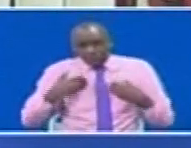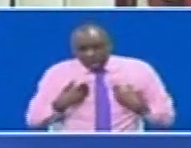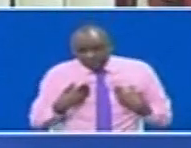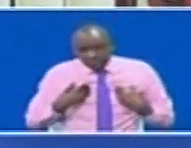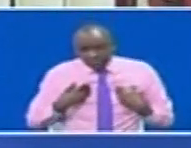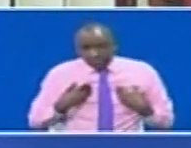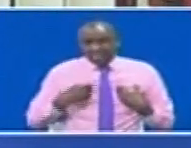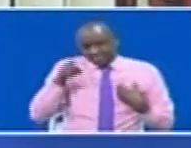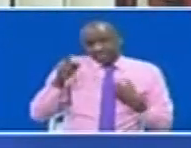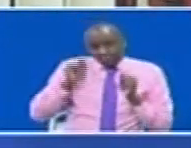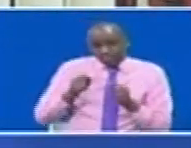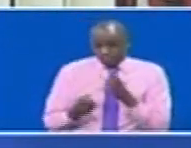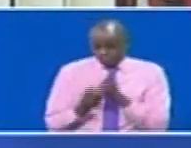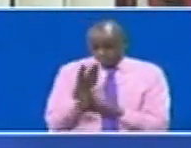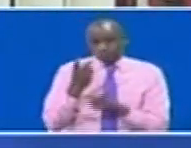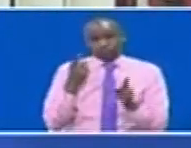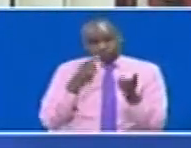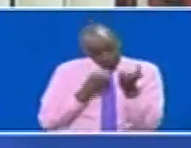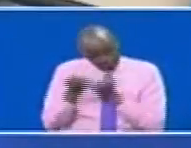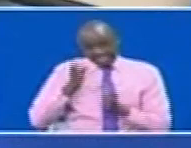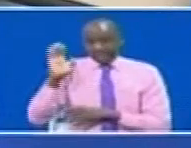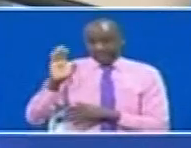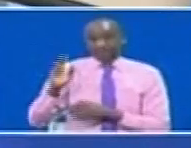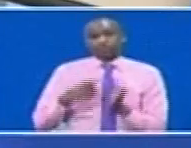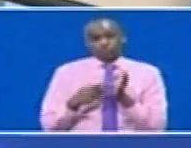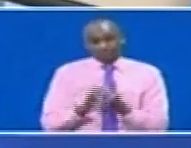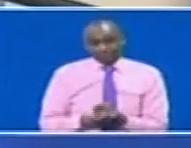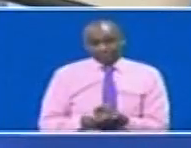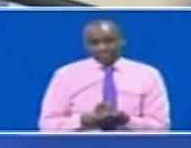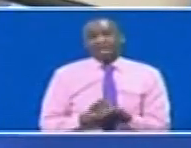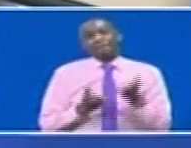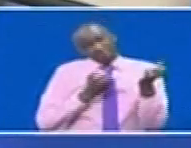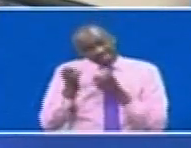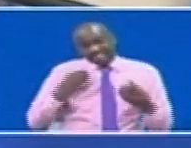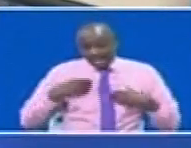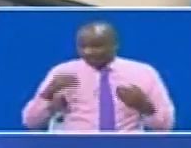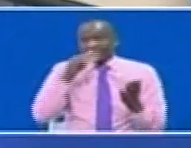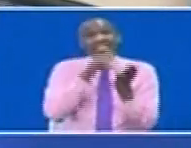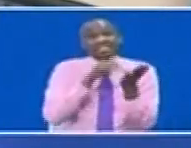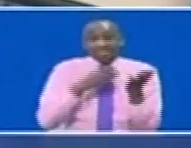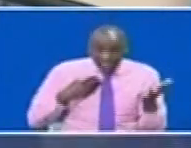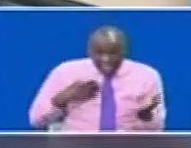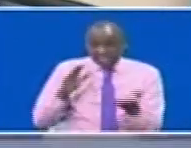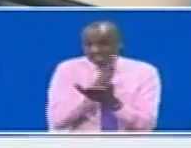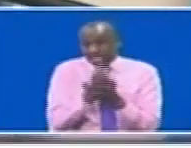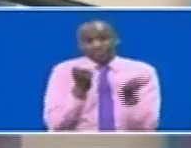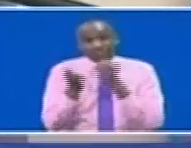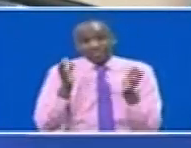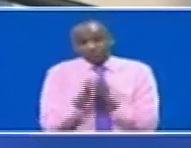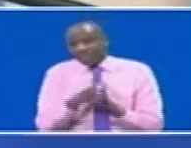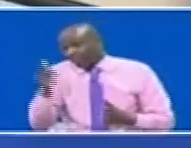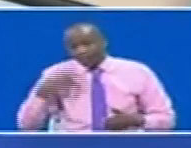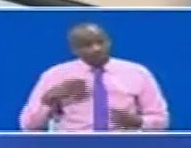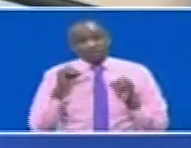such as this one to grow and benchmark their business. We're growing businesses, but we're not listing them. We're not sharing the businesses with